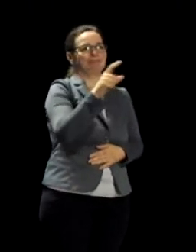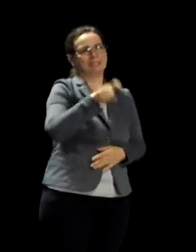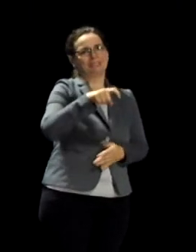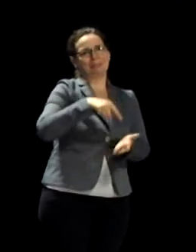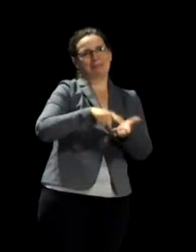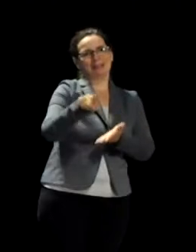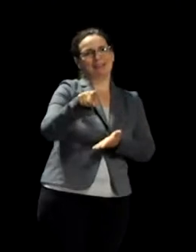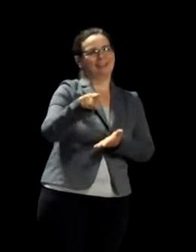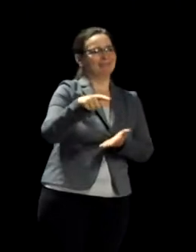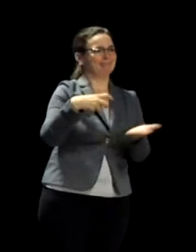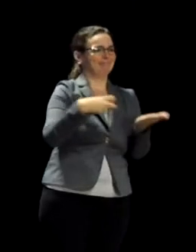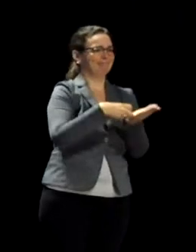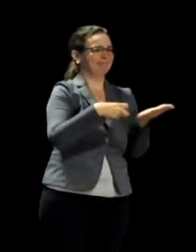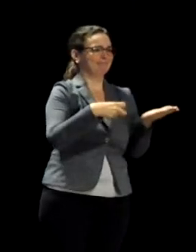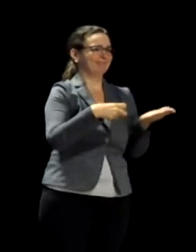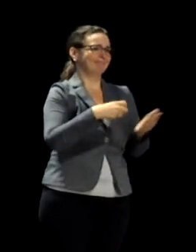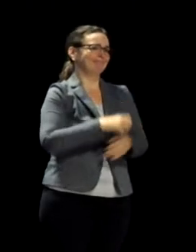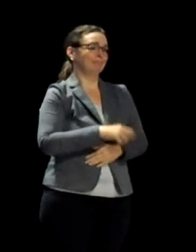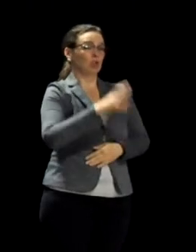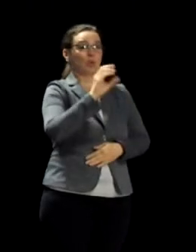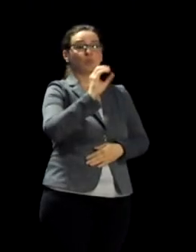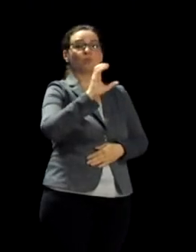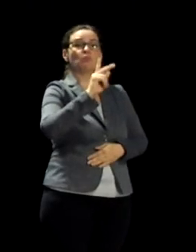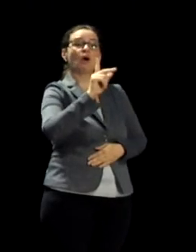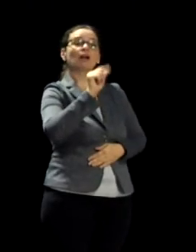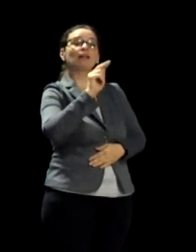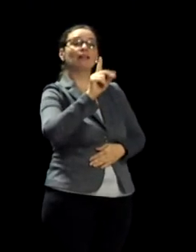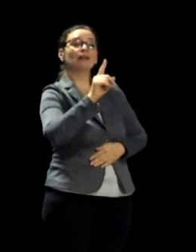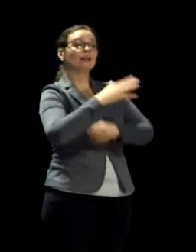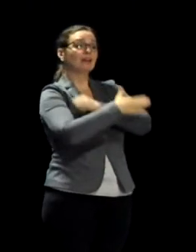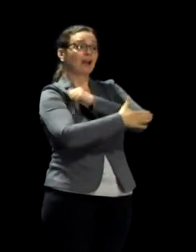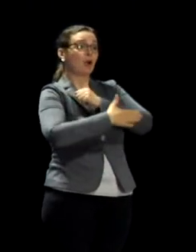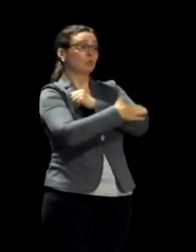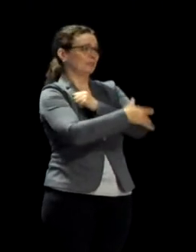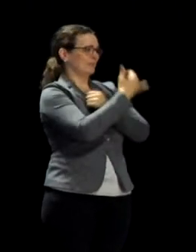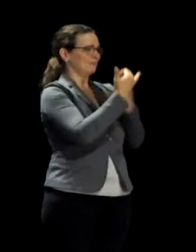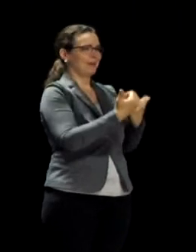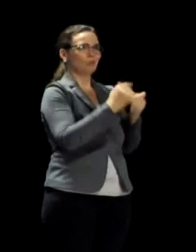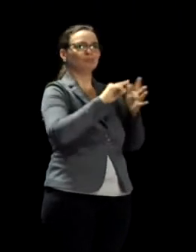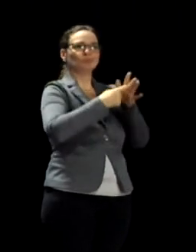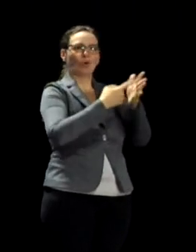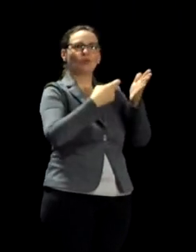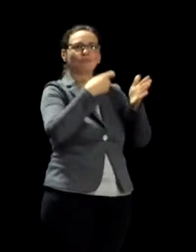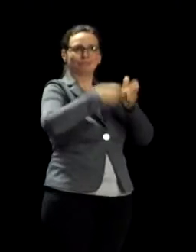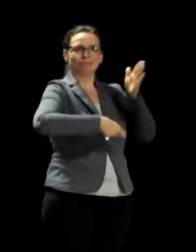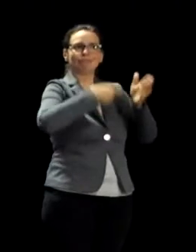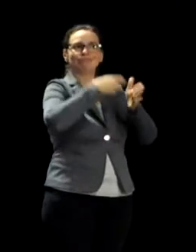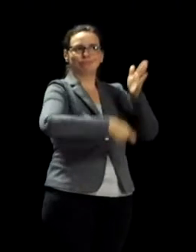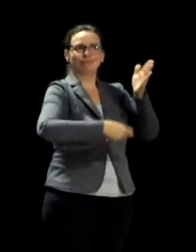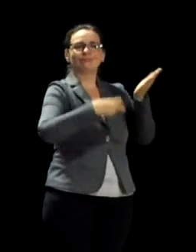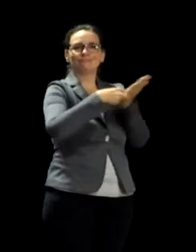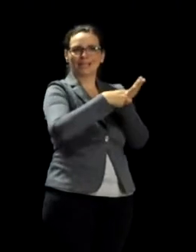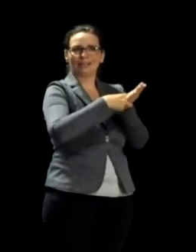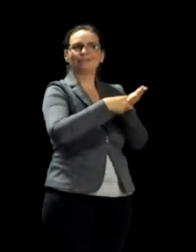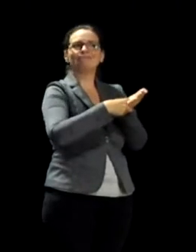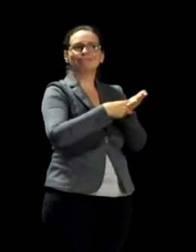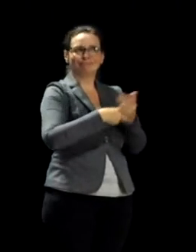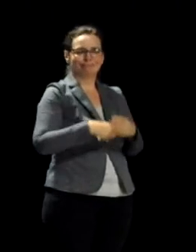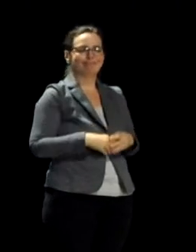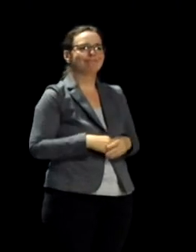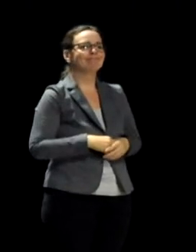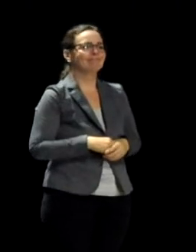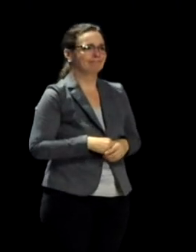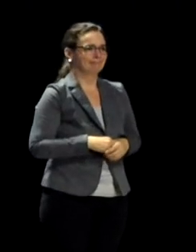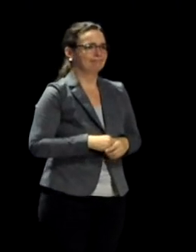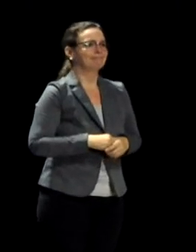County with County Executive Ed Day. How did the memory care situation develop?